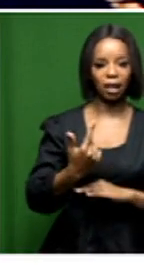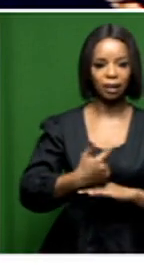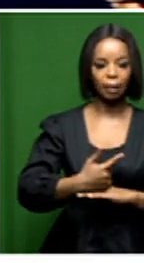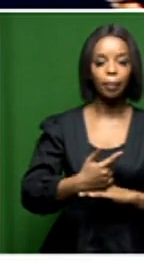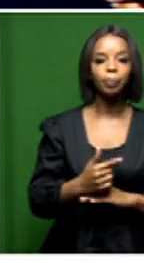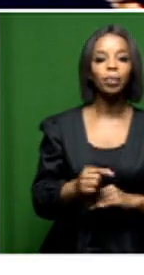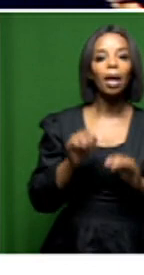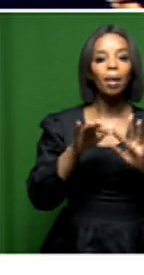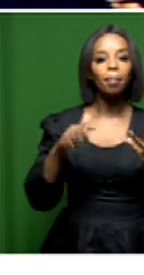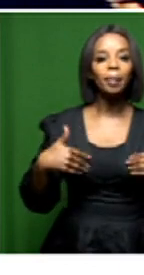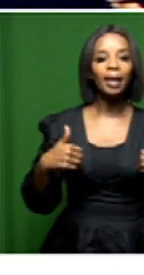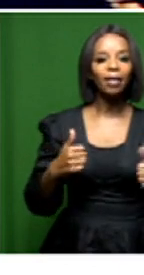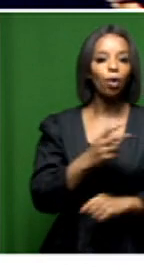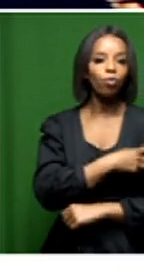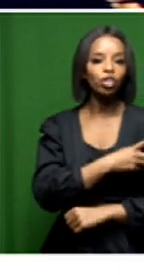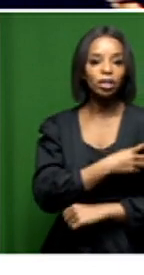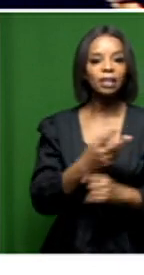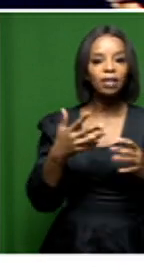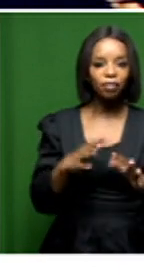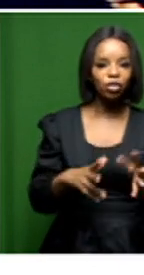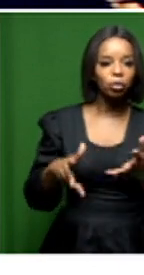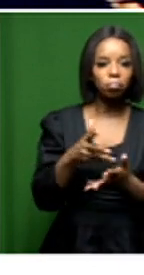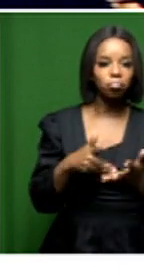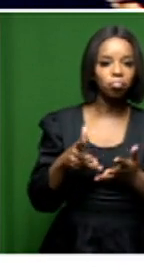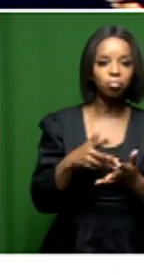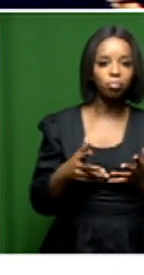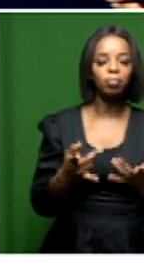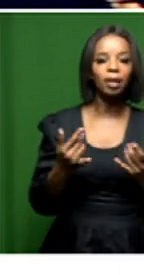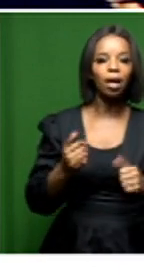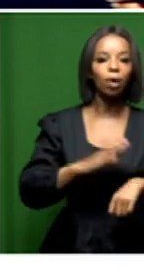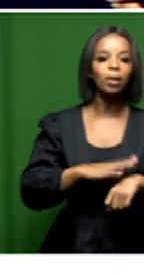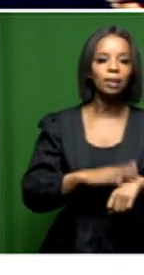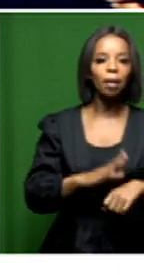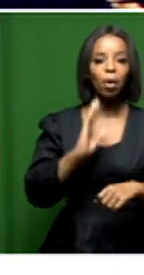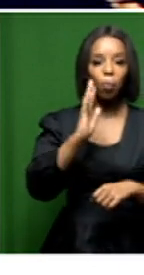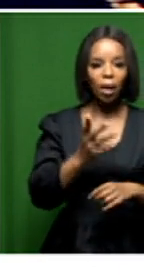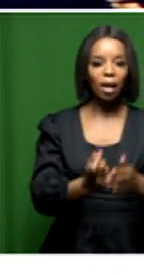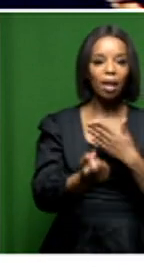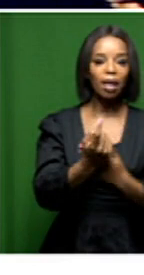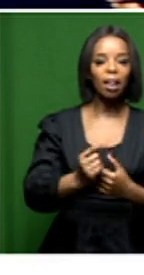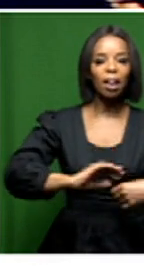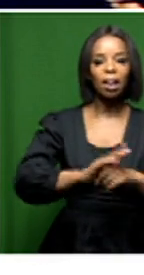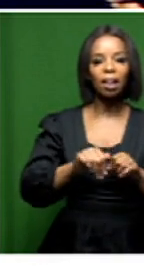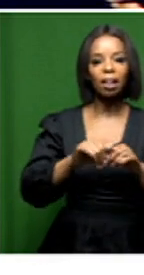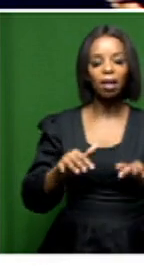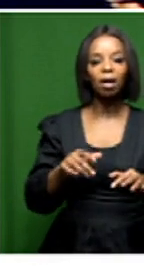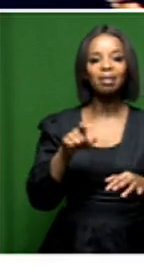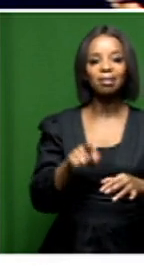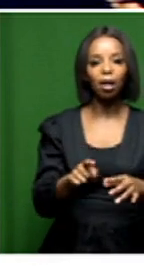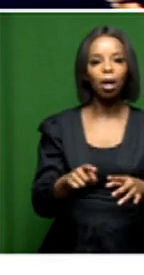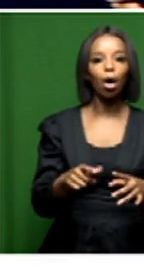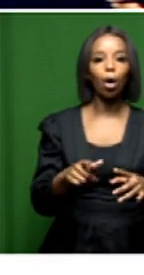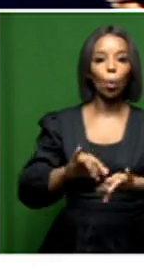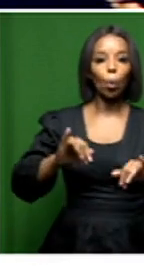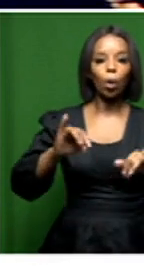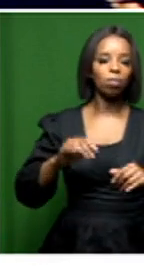public health officials increasingly talk about moving to a period where COVID is no longer a crisis and disrupting daily lives, the President's